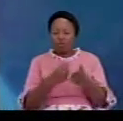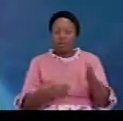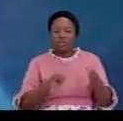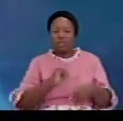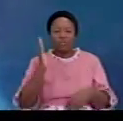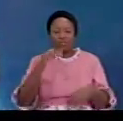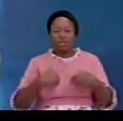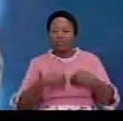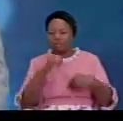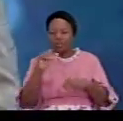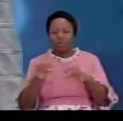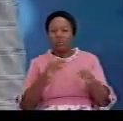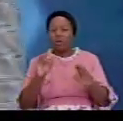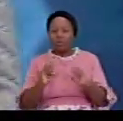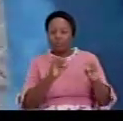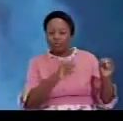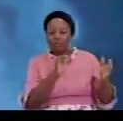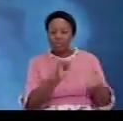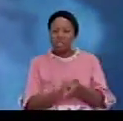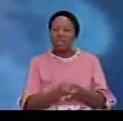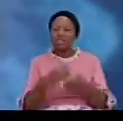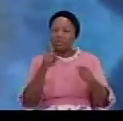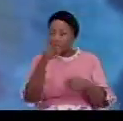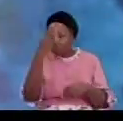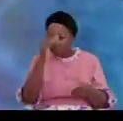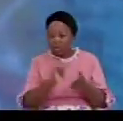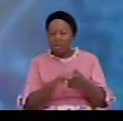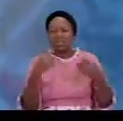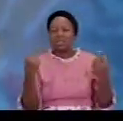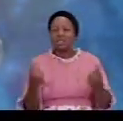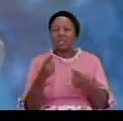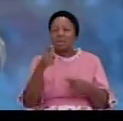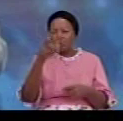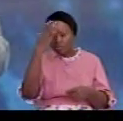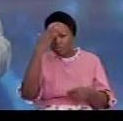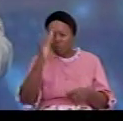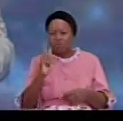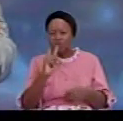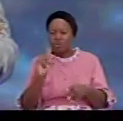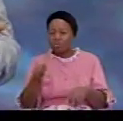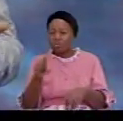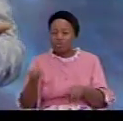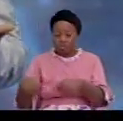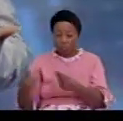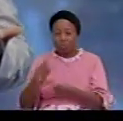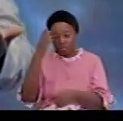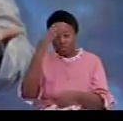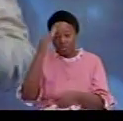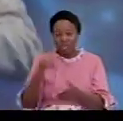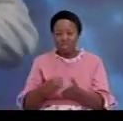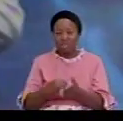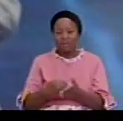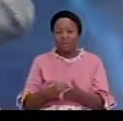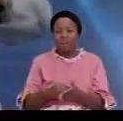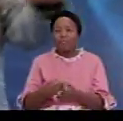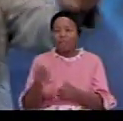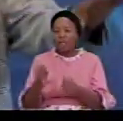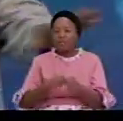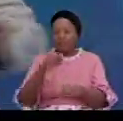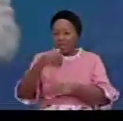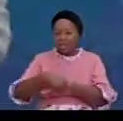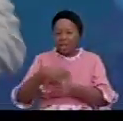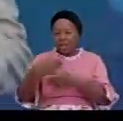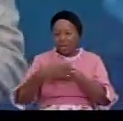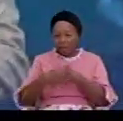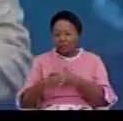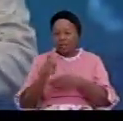sin. You know the sin. You know where you go. Every night after